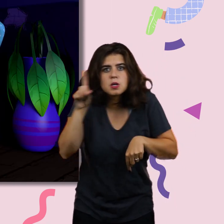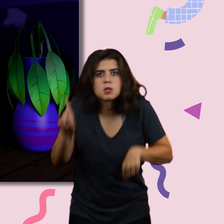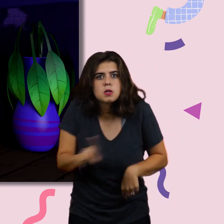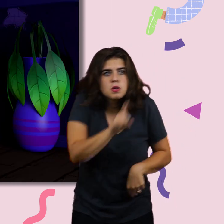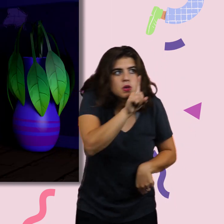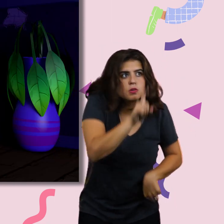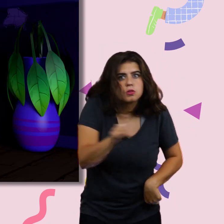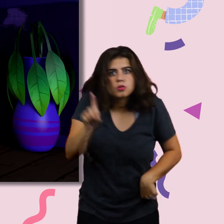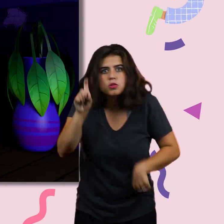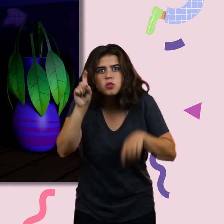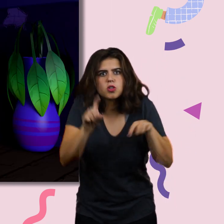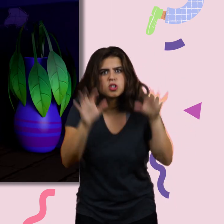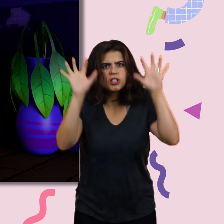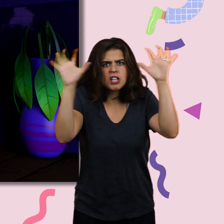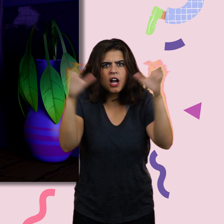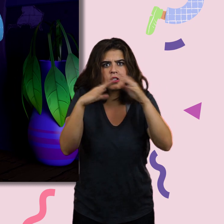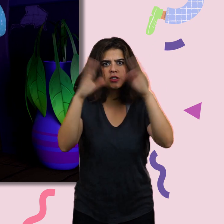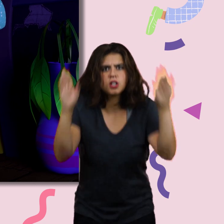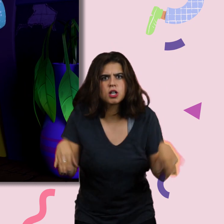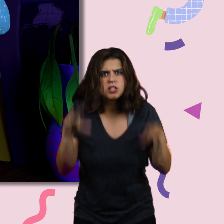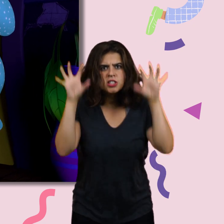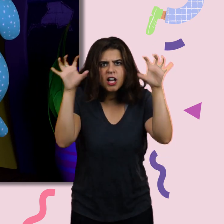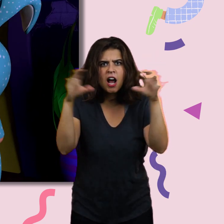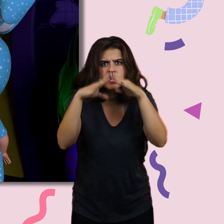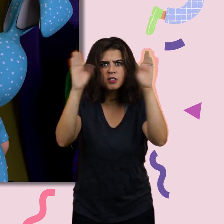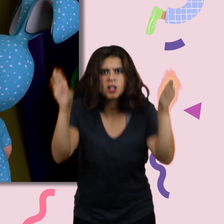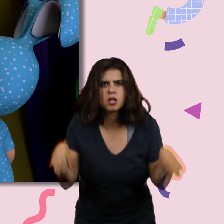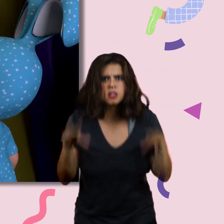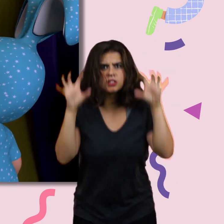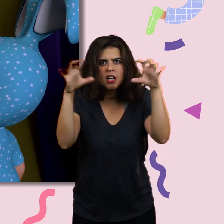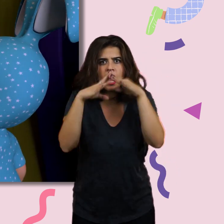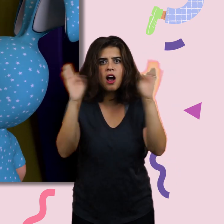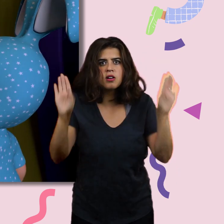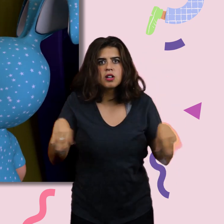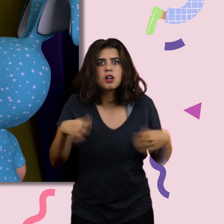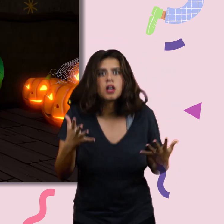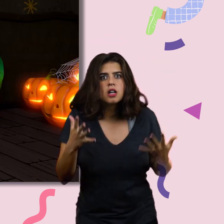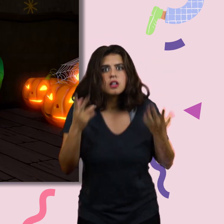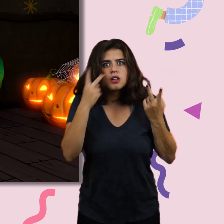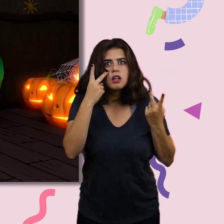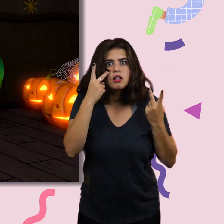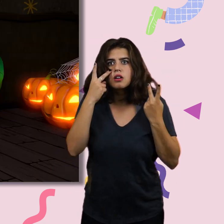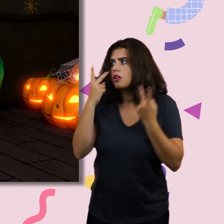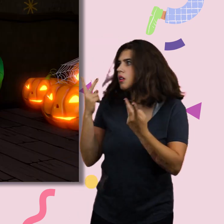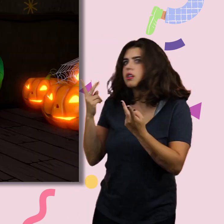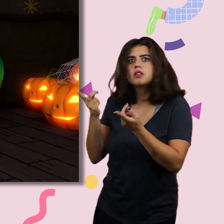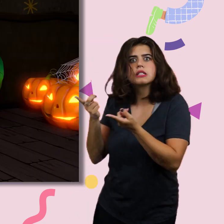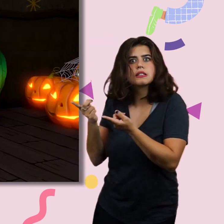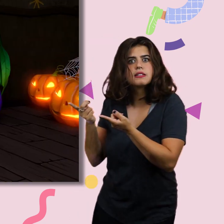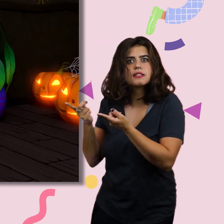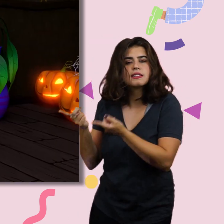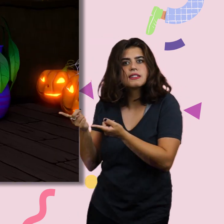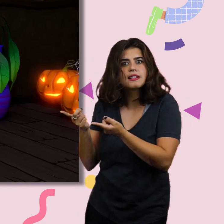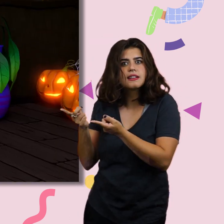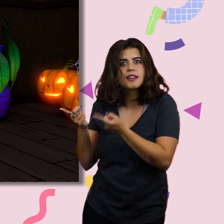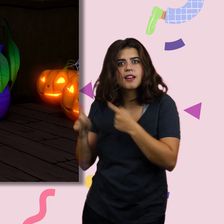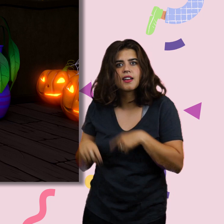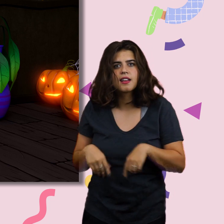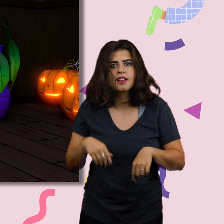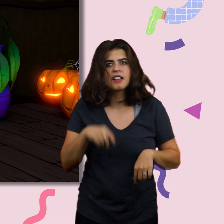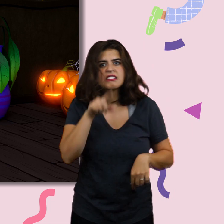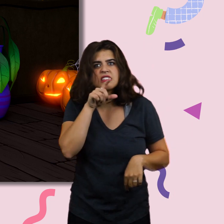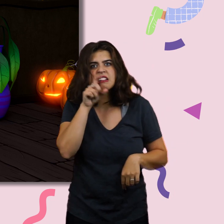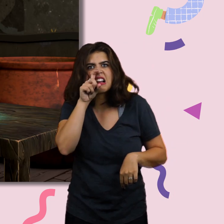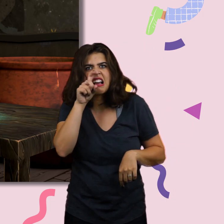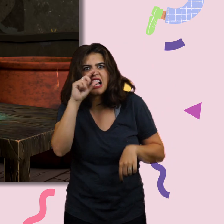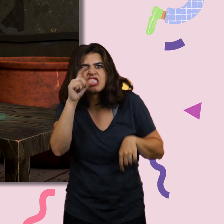Tip-tap, here we go, walking through the haunted house. Haunted house, haunted house, what do you see? I see a